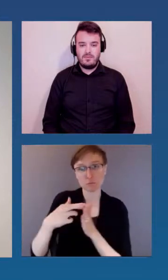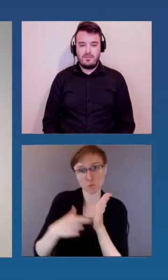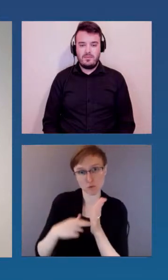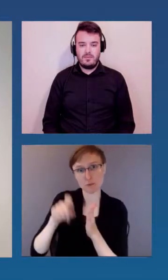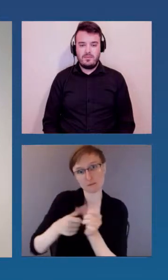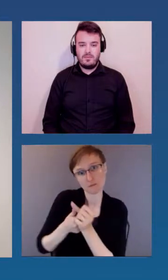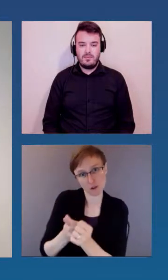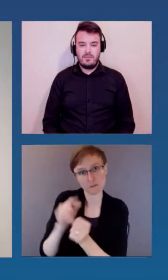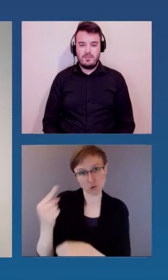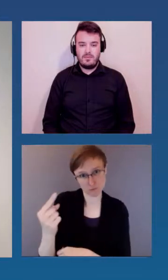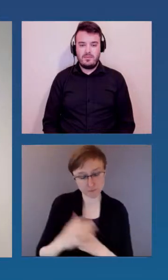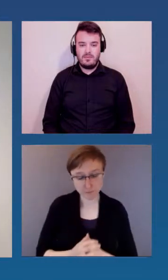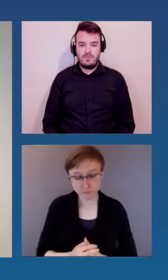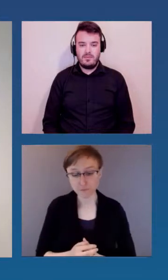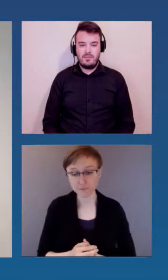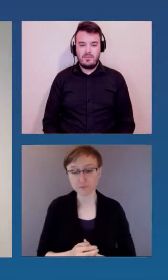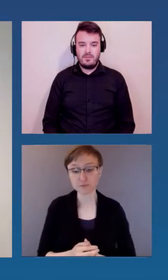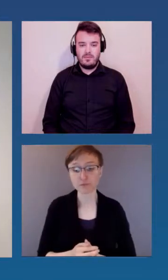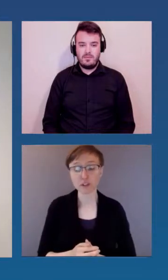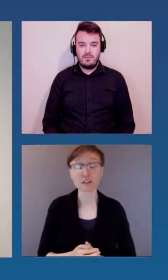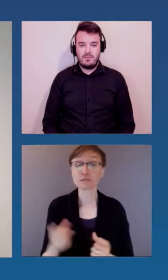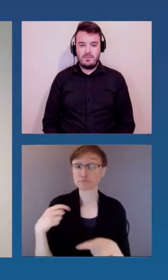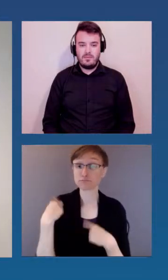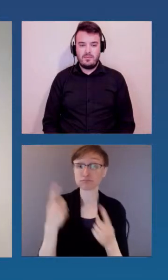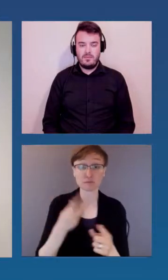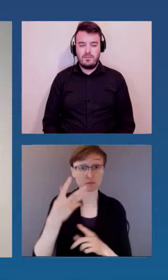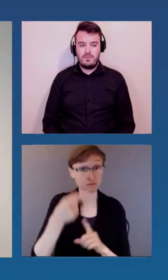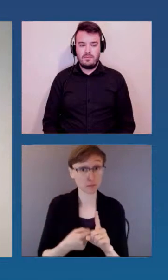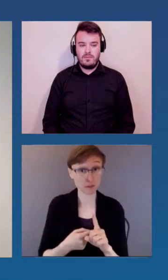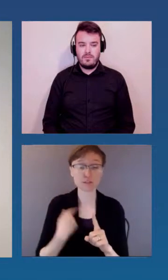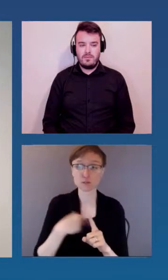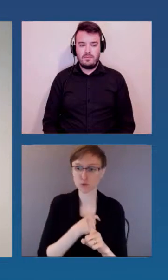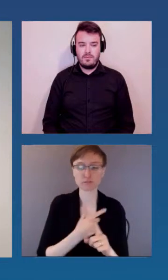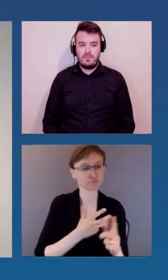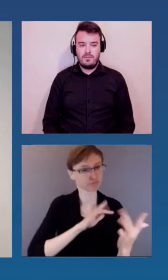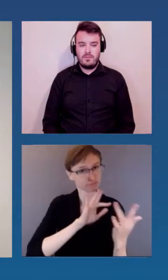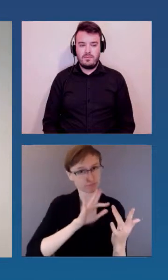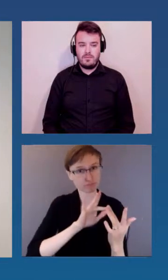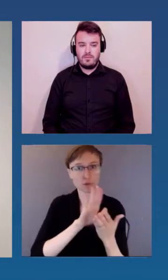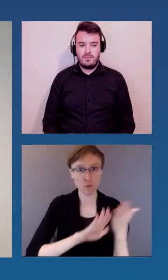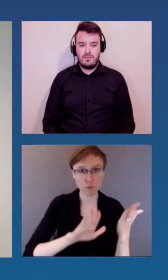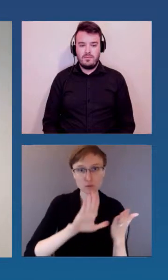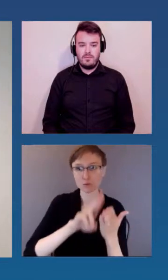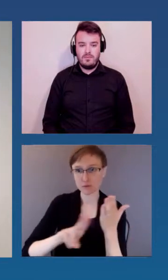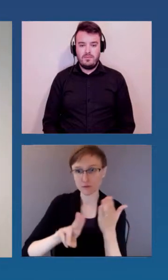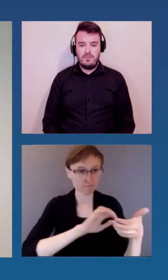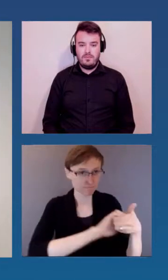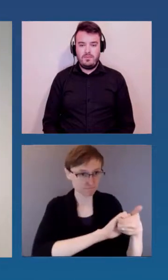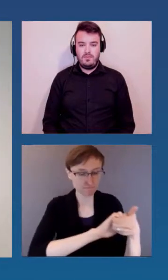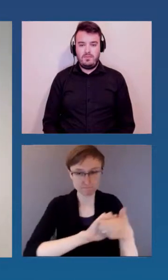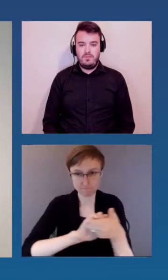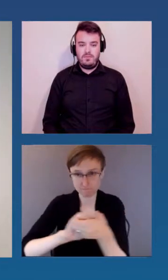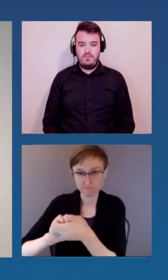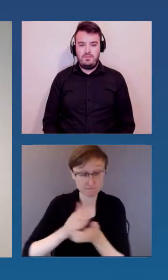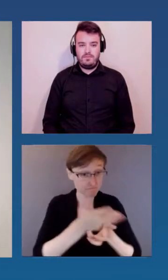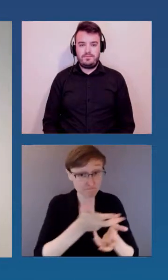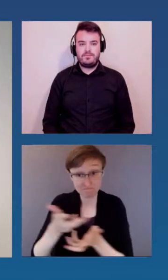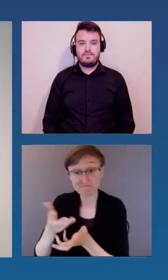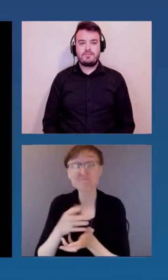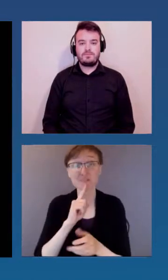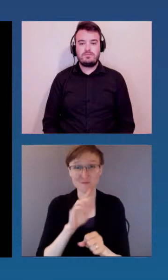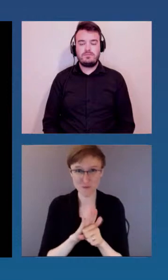university students, and it's for people returning to campus or coming back or who are here for the first